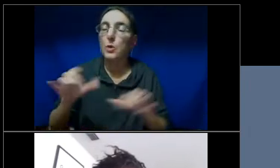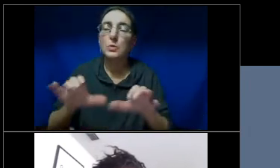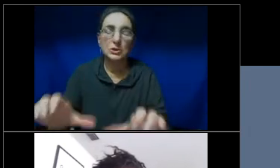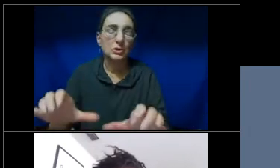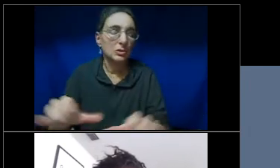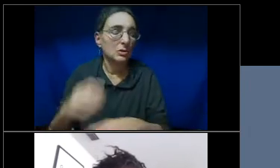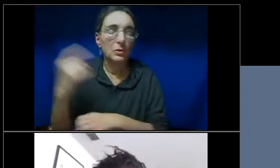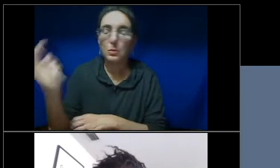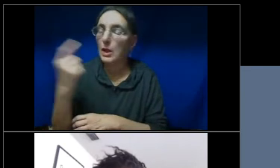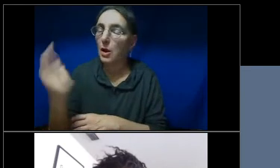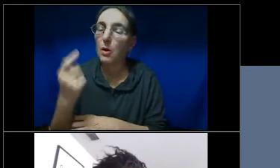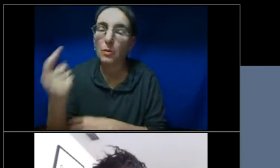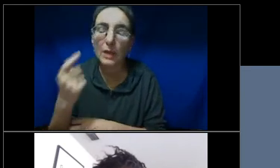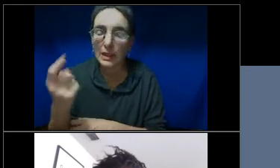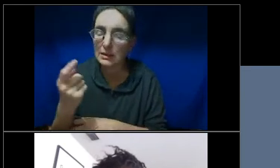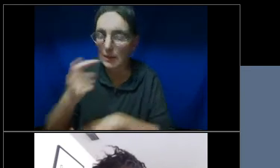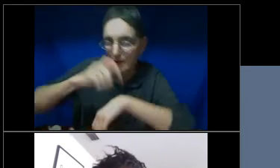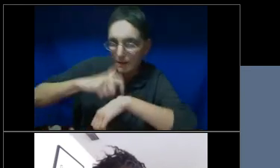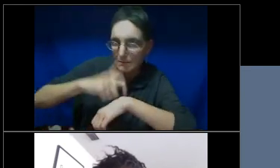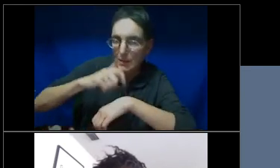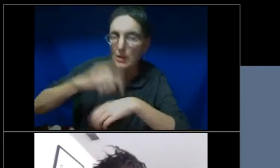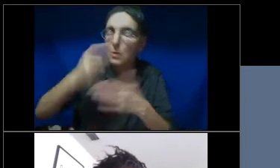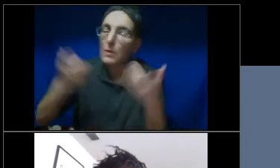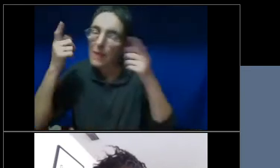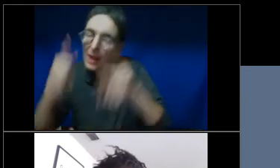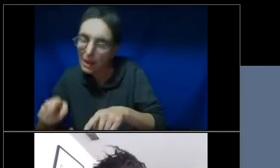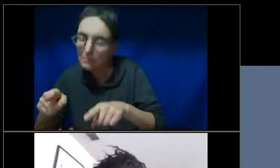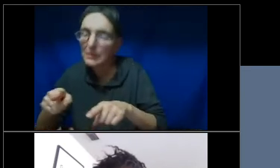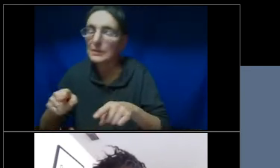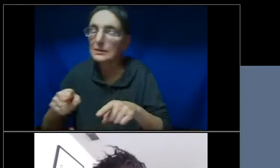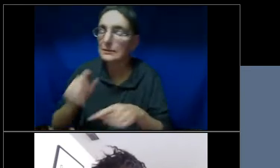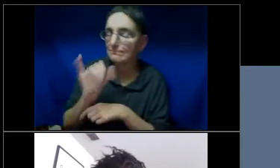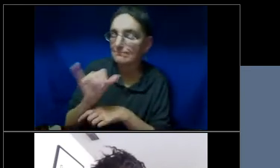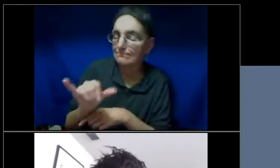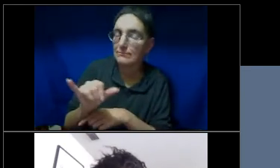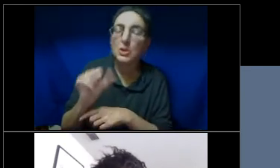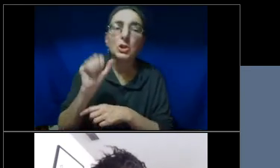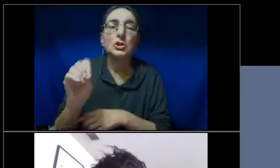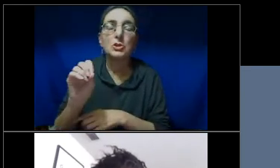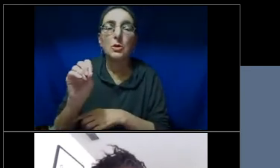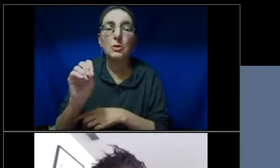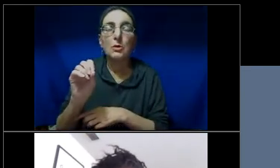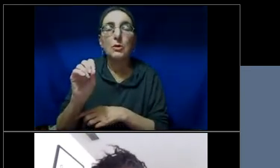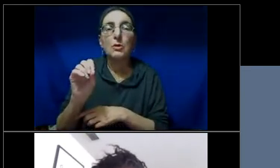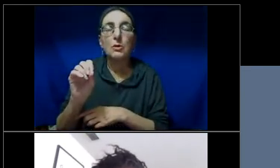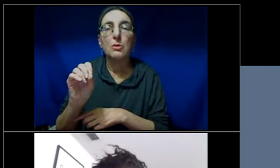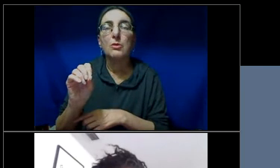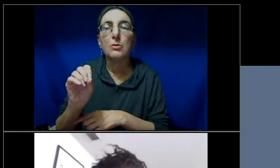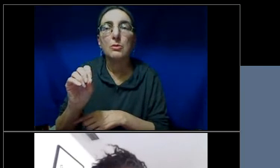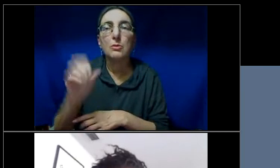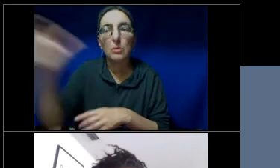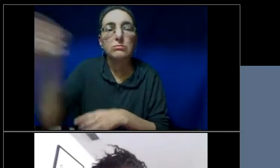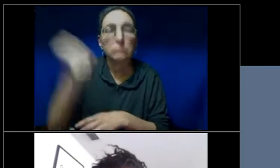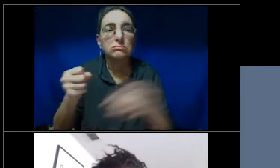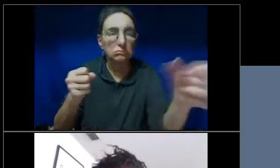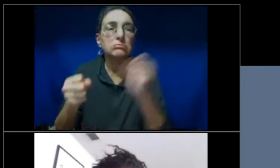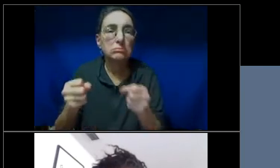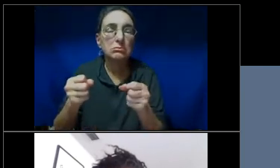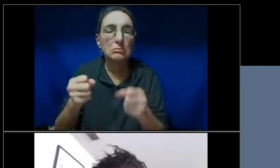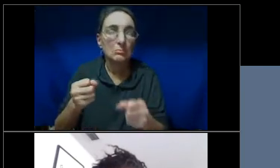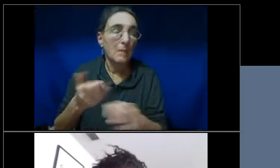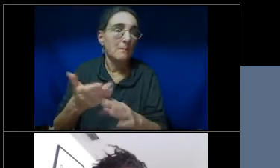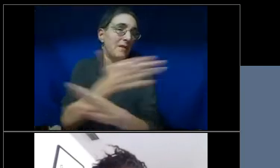the timing of when this happens as well, so that that we get them on board long before we even